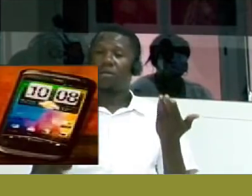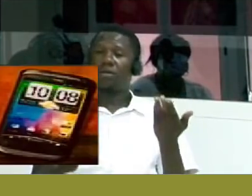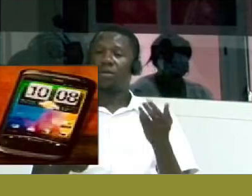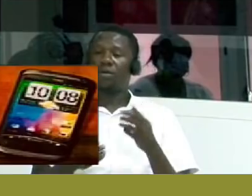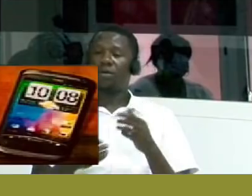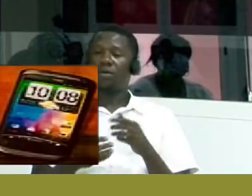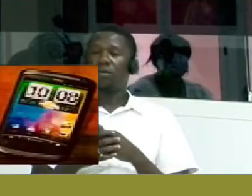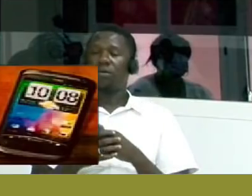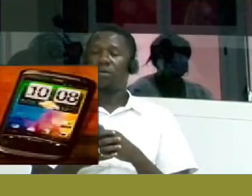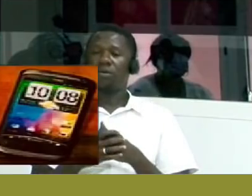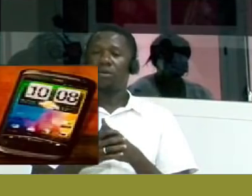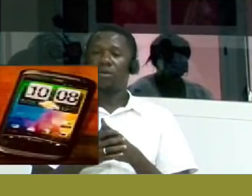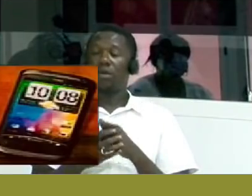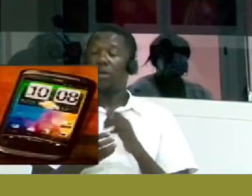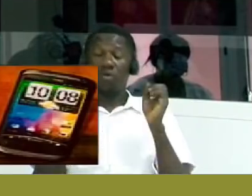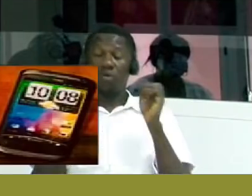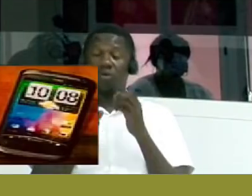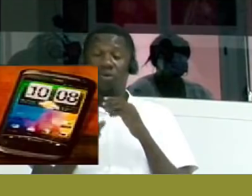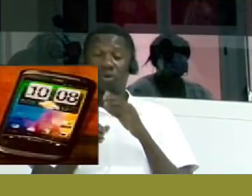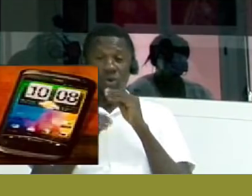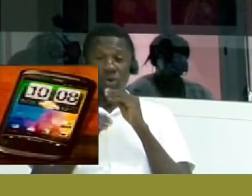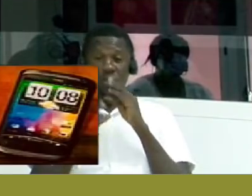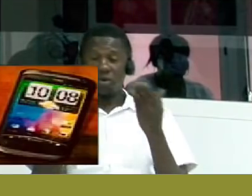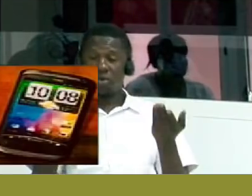treatment? And nobody will talk.